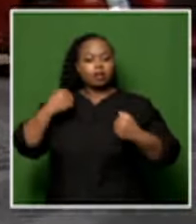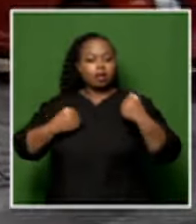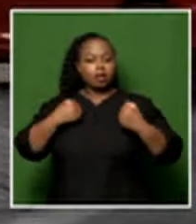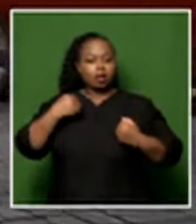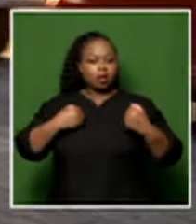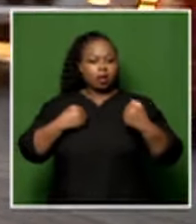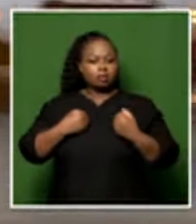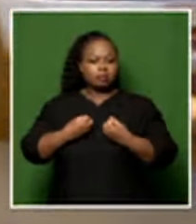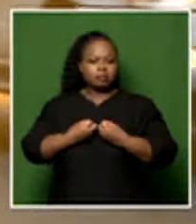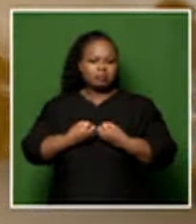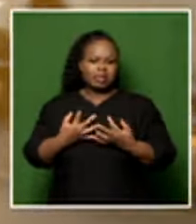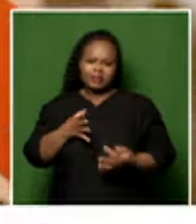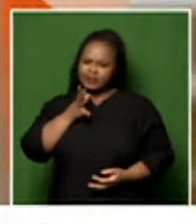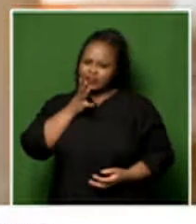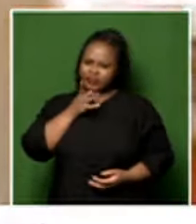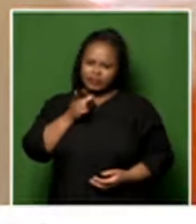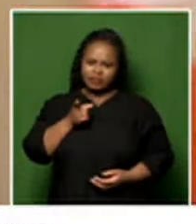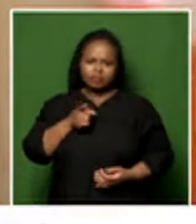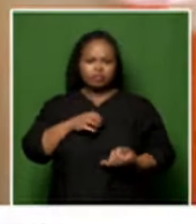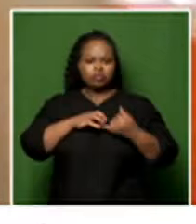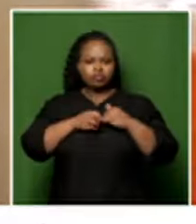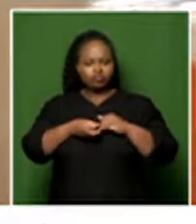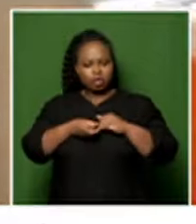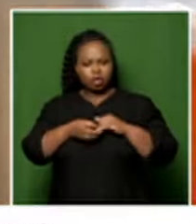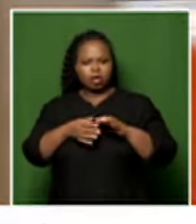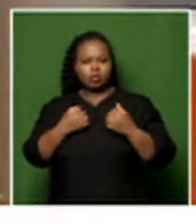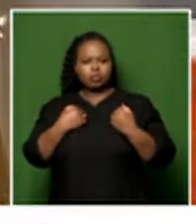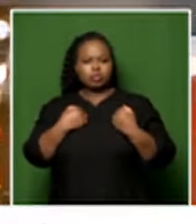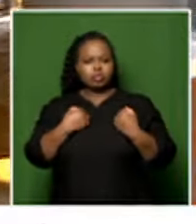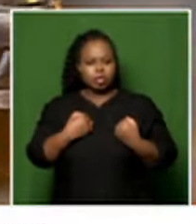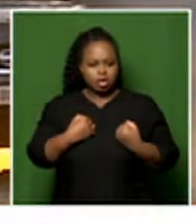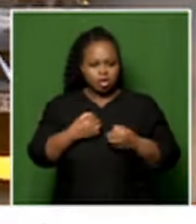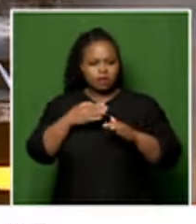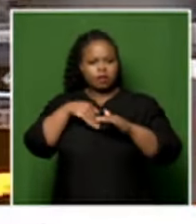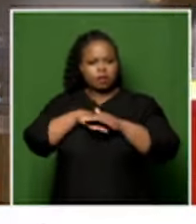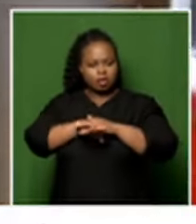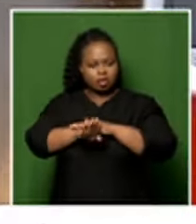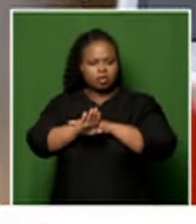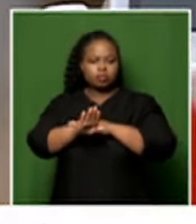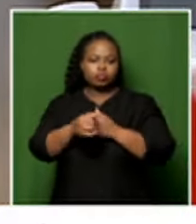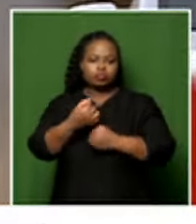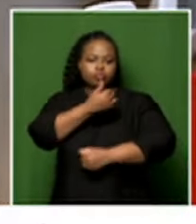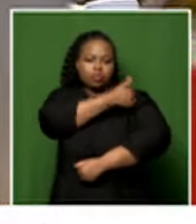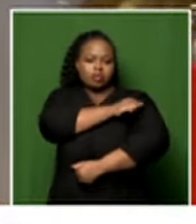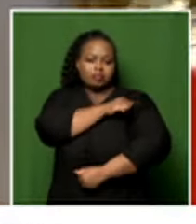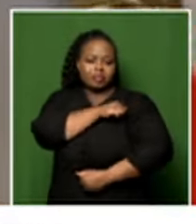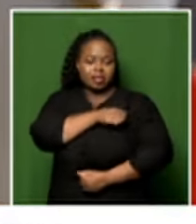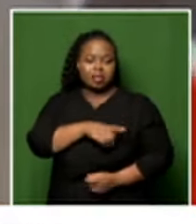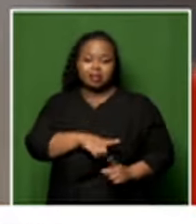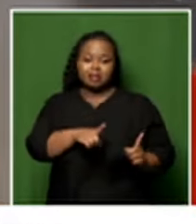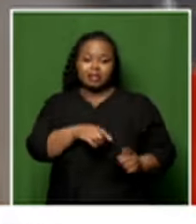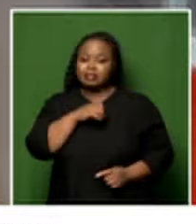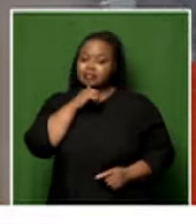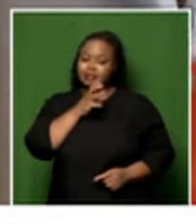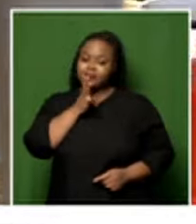cars, vehicles trying to navigate their way into the hospital. Either way, it's